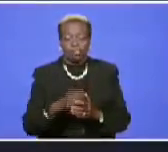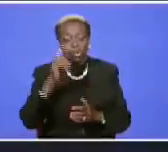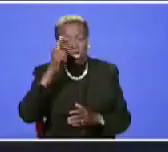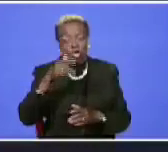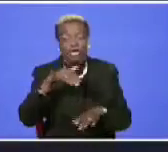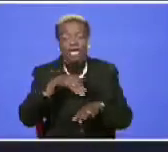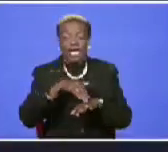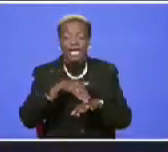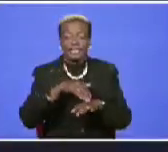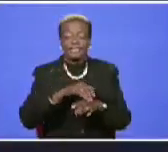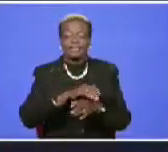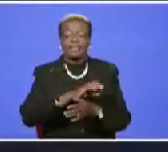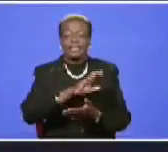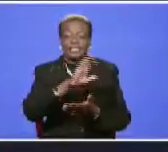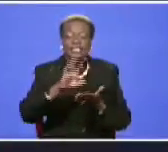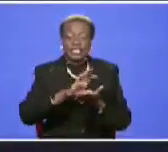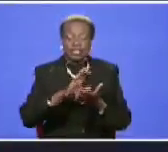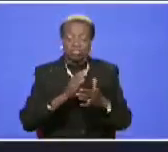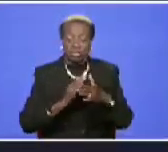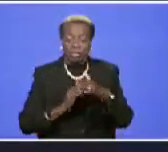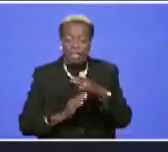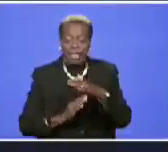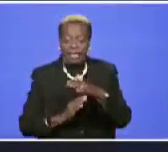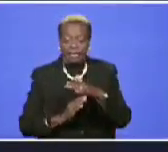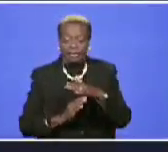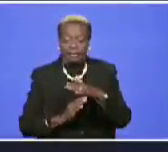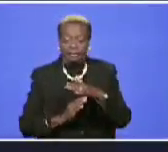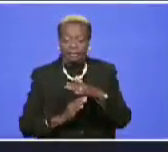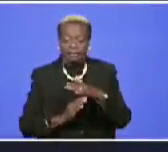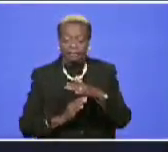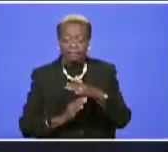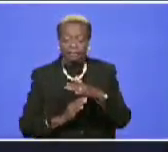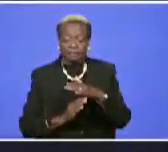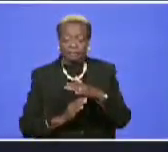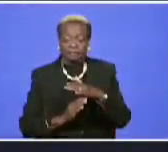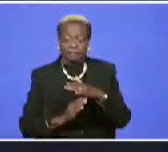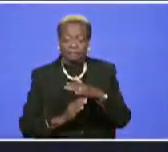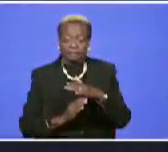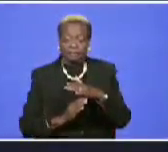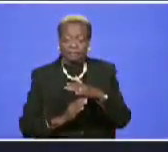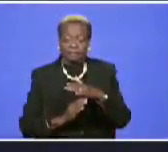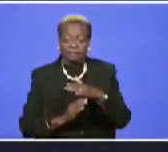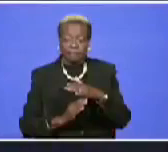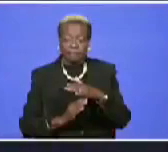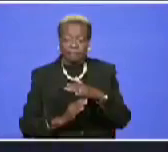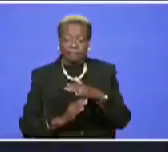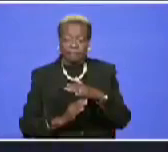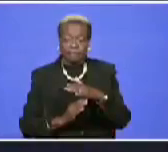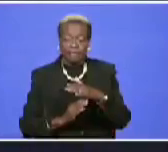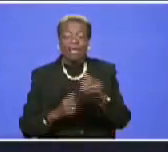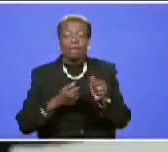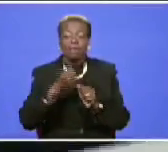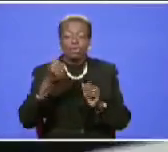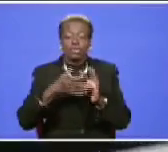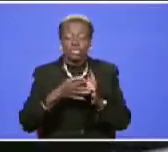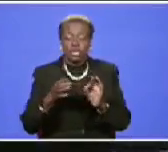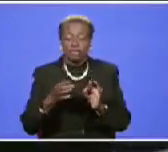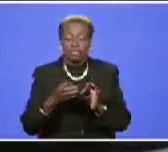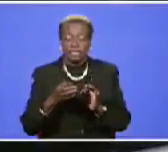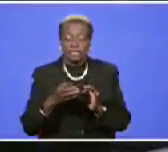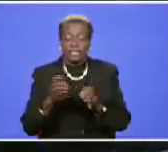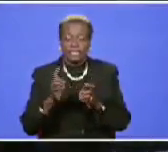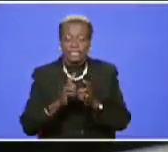projects around the world, it's trending now. It's a buzzword. A lot of people are talking about, as you know. But if you look at them, most of them to date has